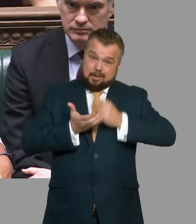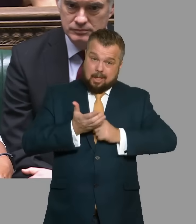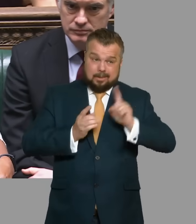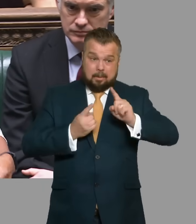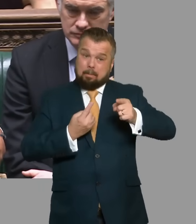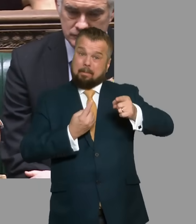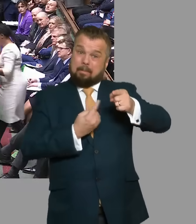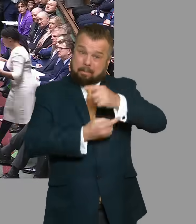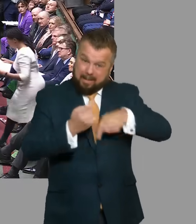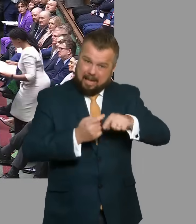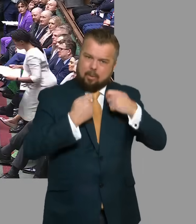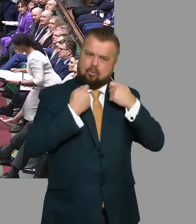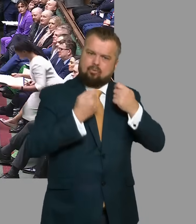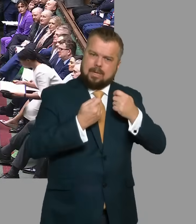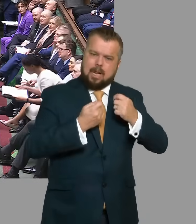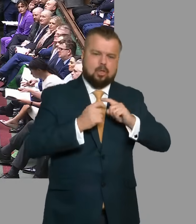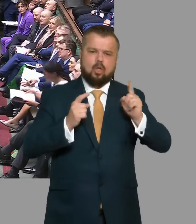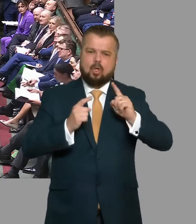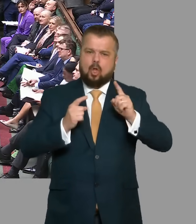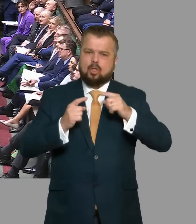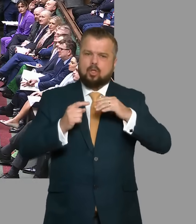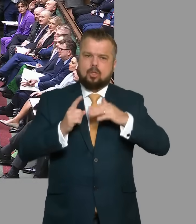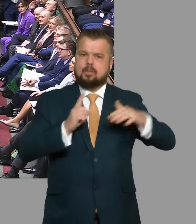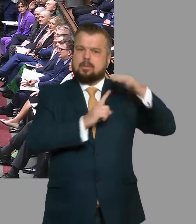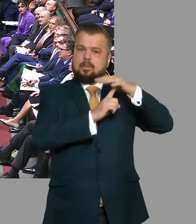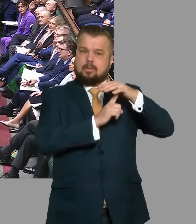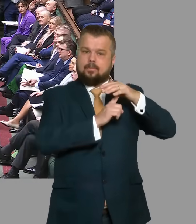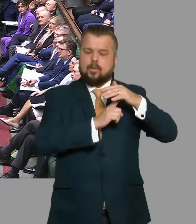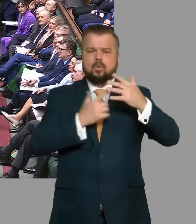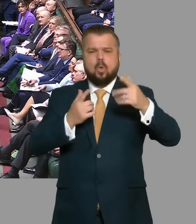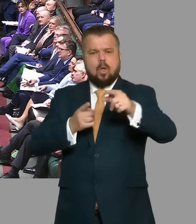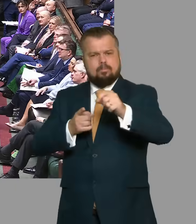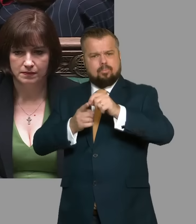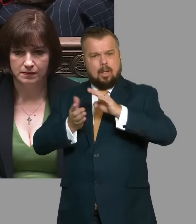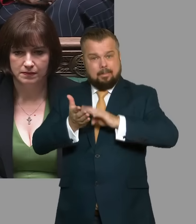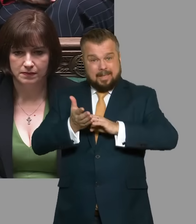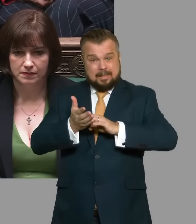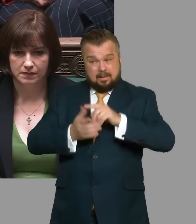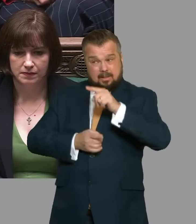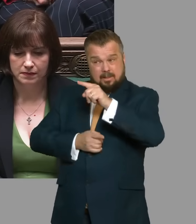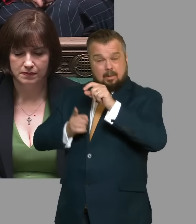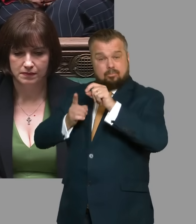or disagree? Prime Minister. Well, Mr. Speaker,